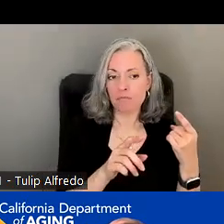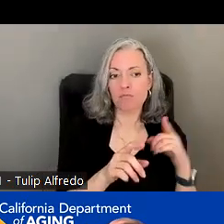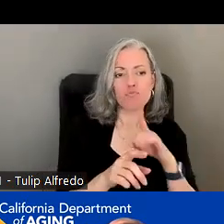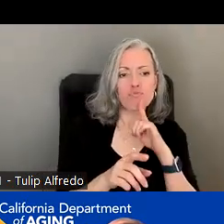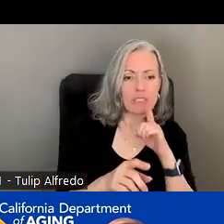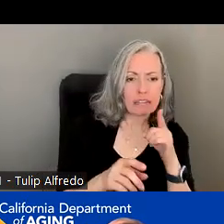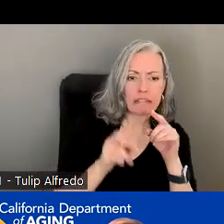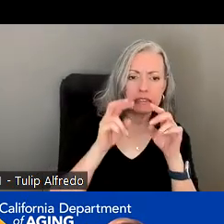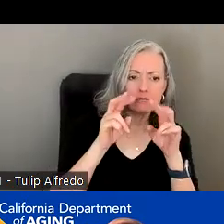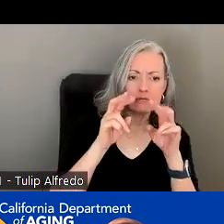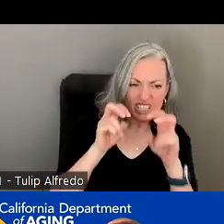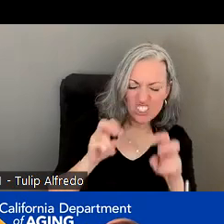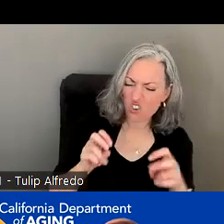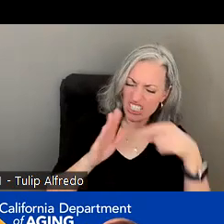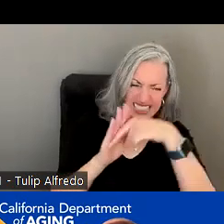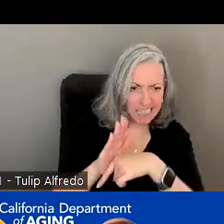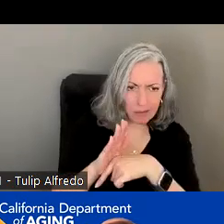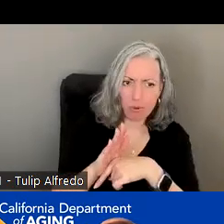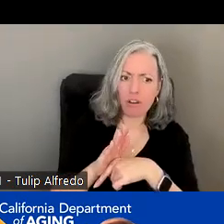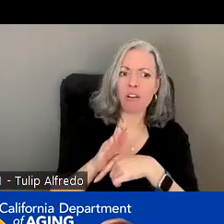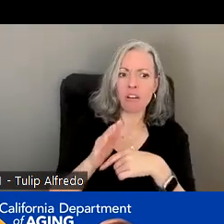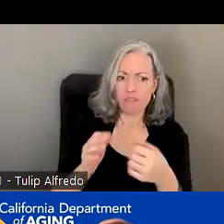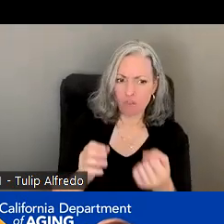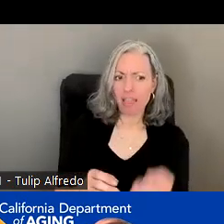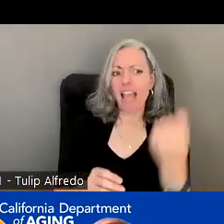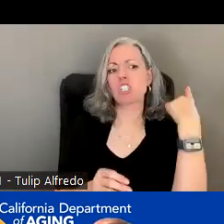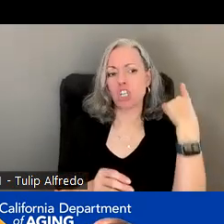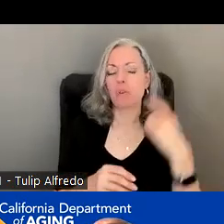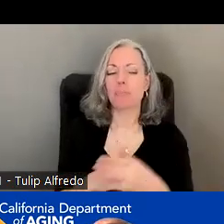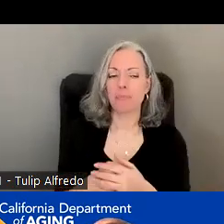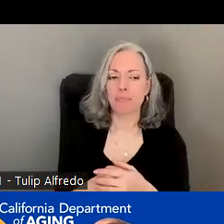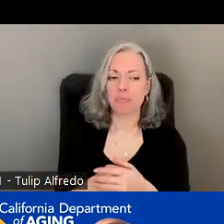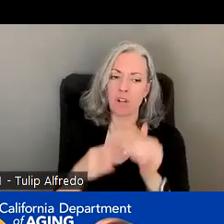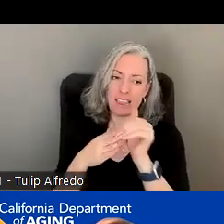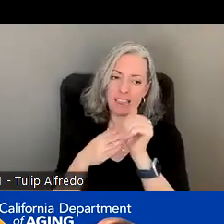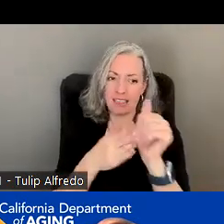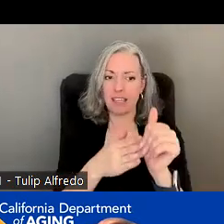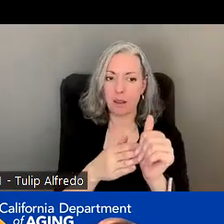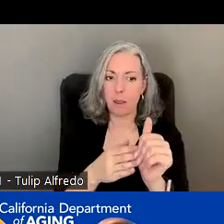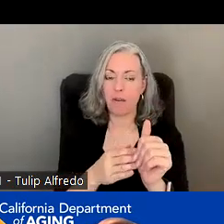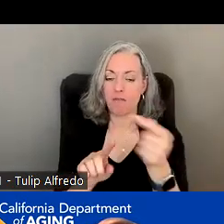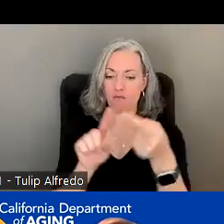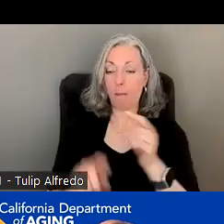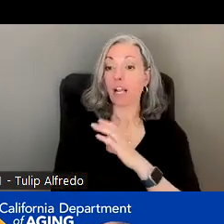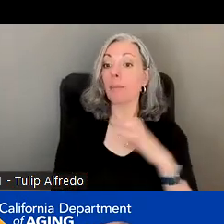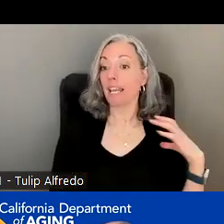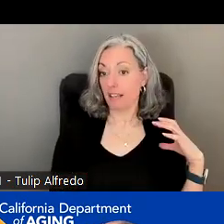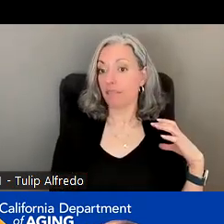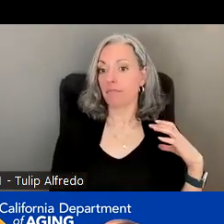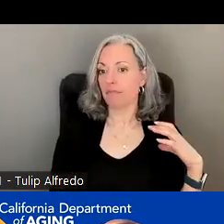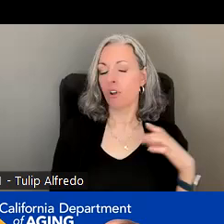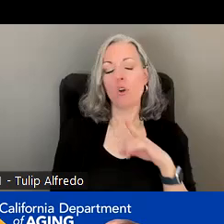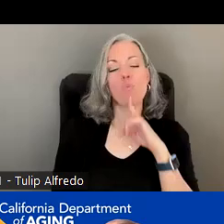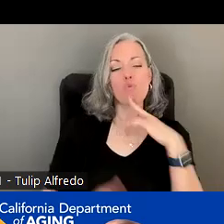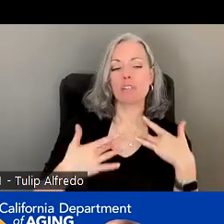and qualitative research that was done over the prior year, led by a steering committee. We're so